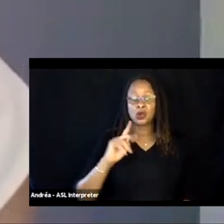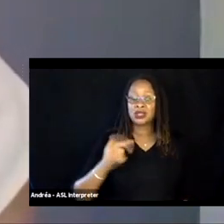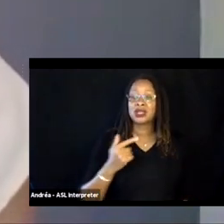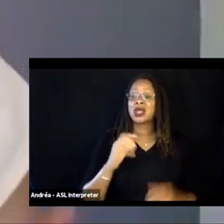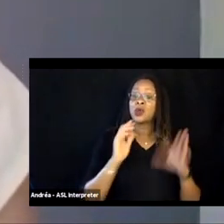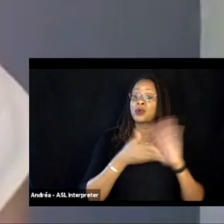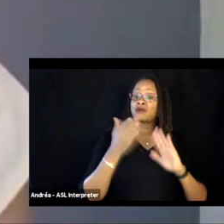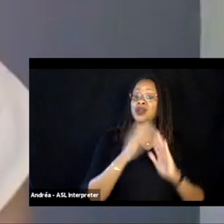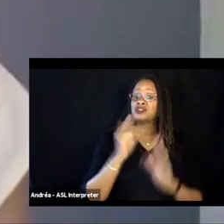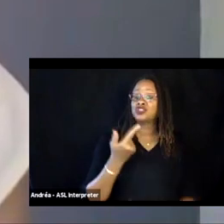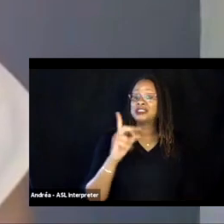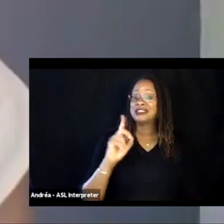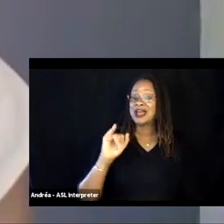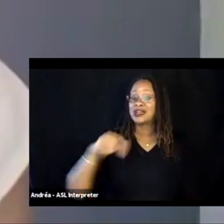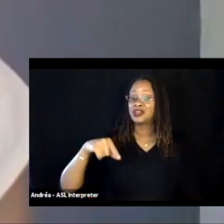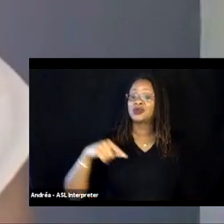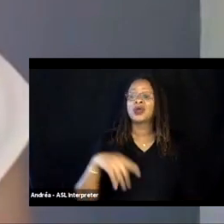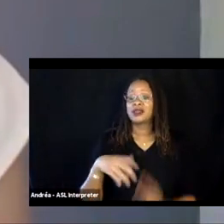automated screen time and speaking time.